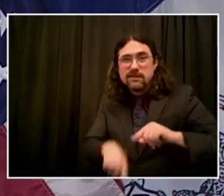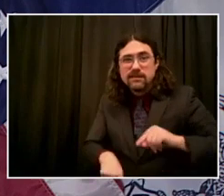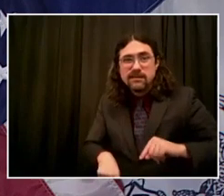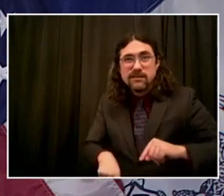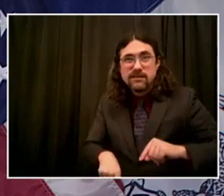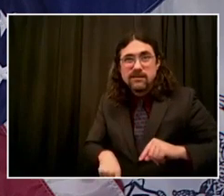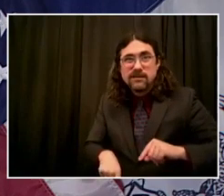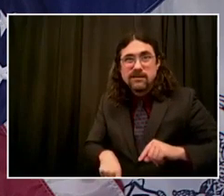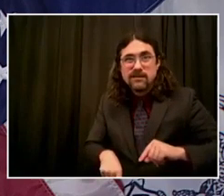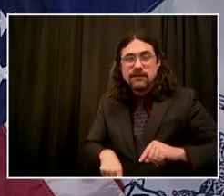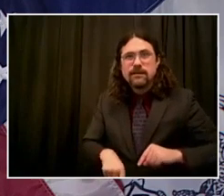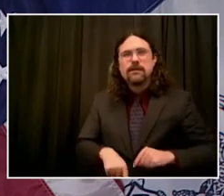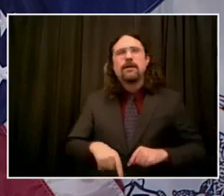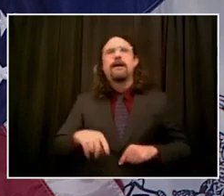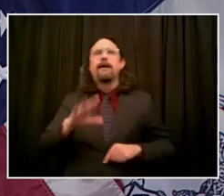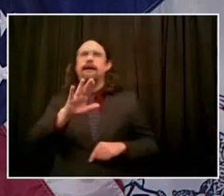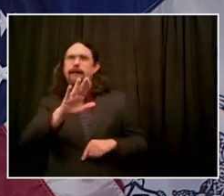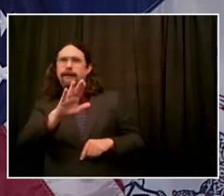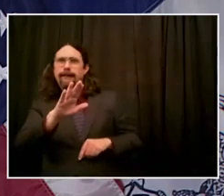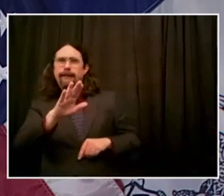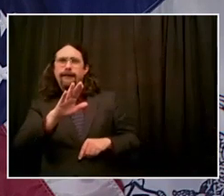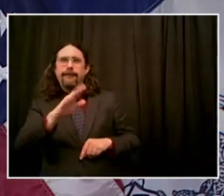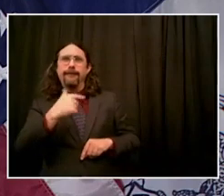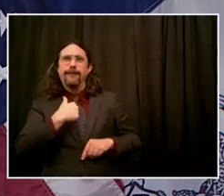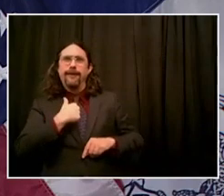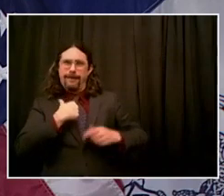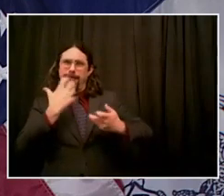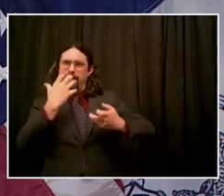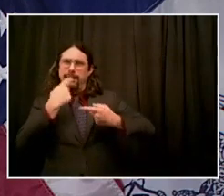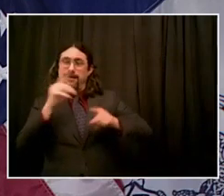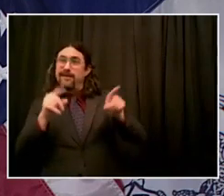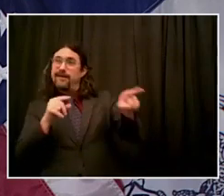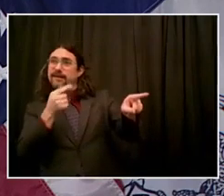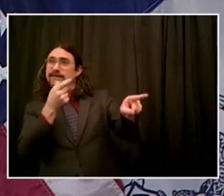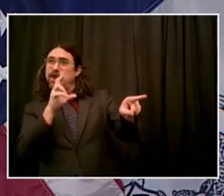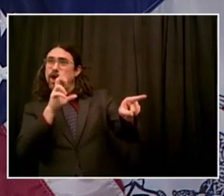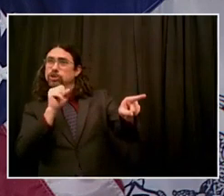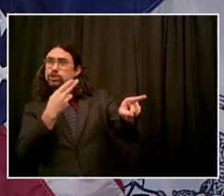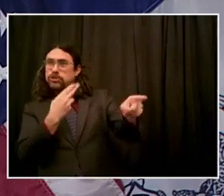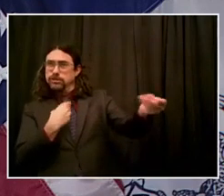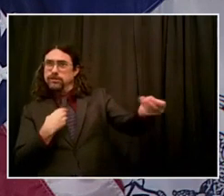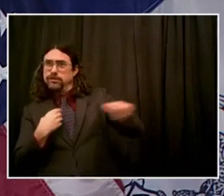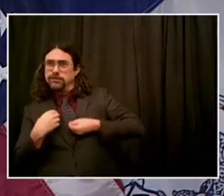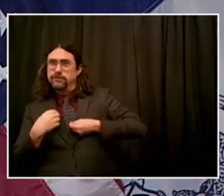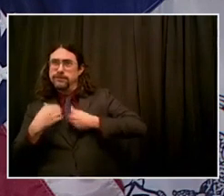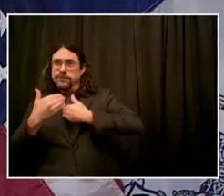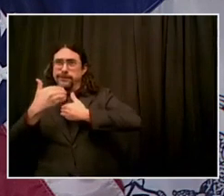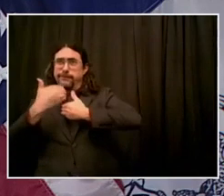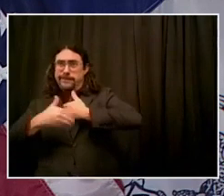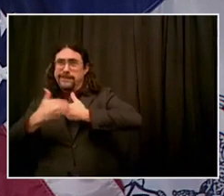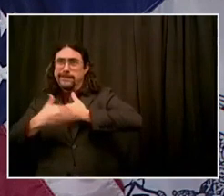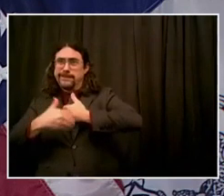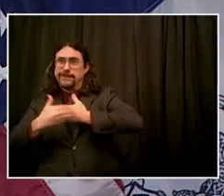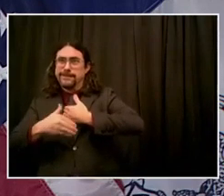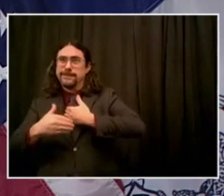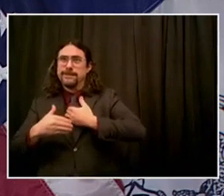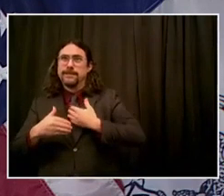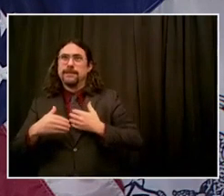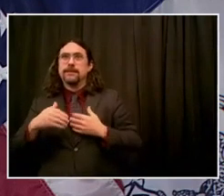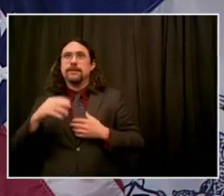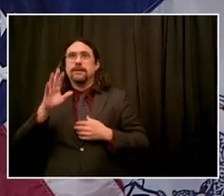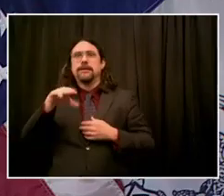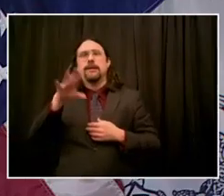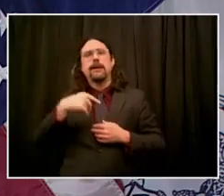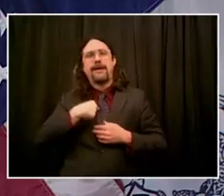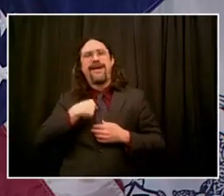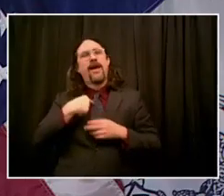That was some damn good bread, Gersh. Let the record show, Mr. Mayor, you ate about a half of it before even taking a breath. I did. I know